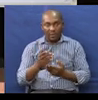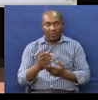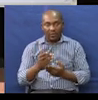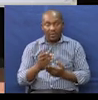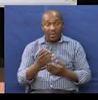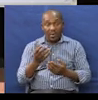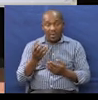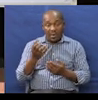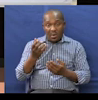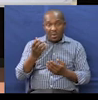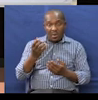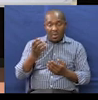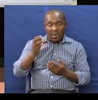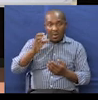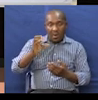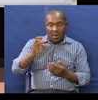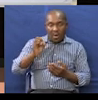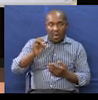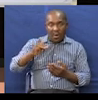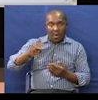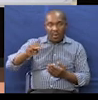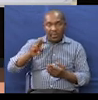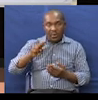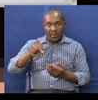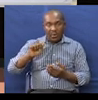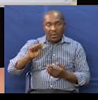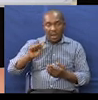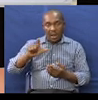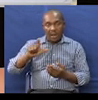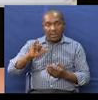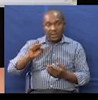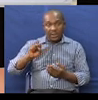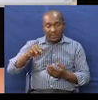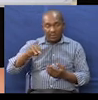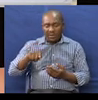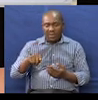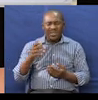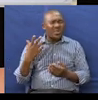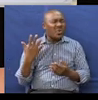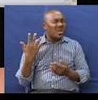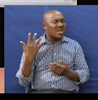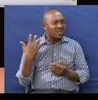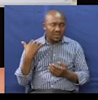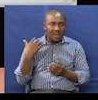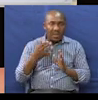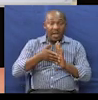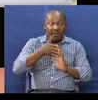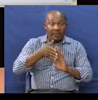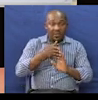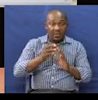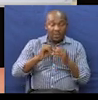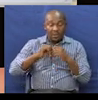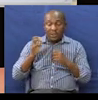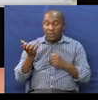communalism is said to be the oldest and the first social